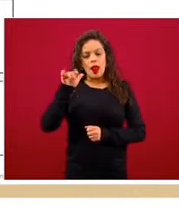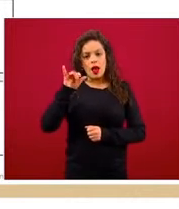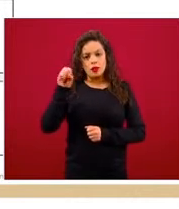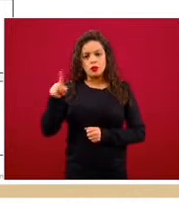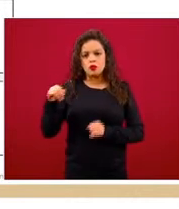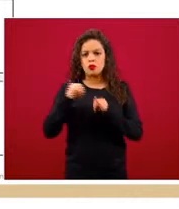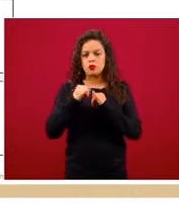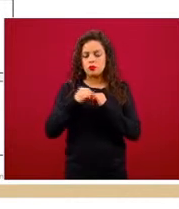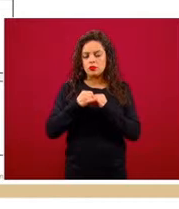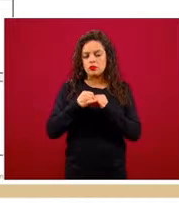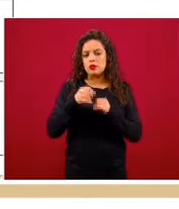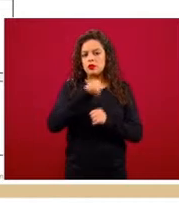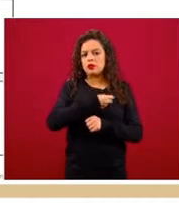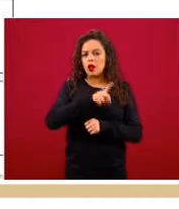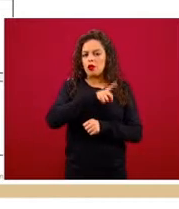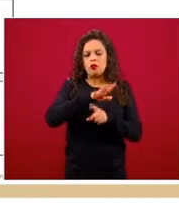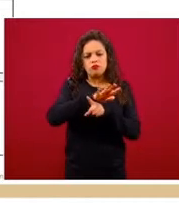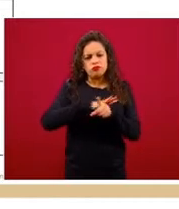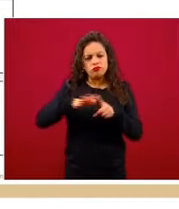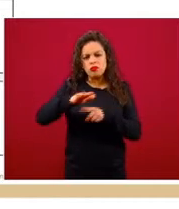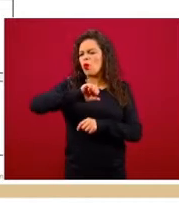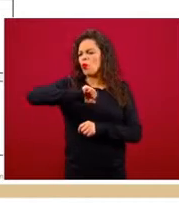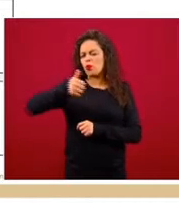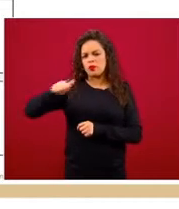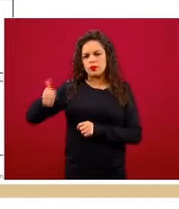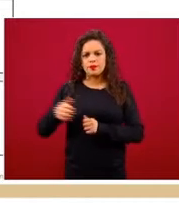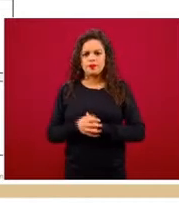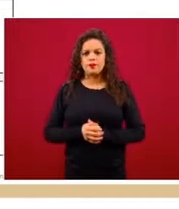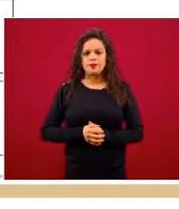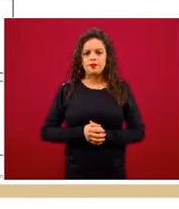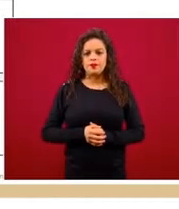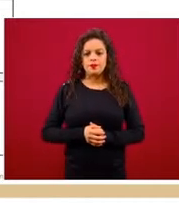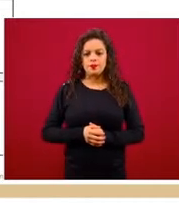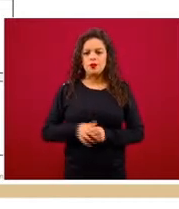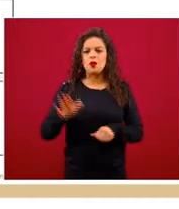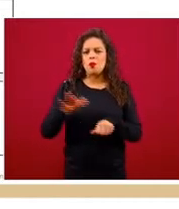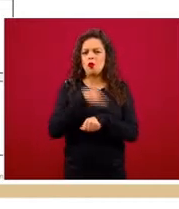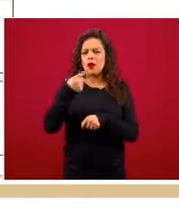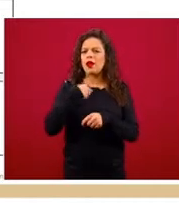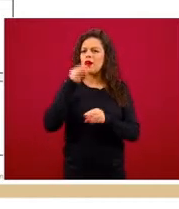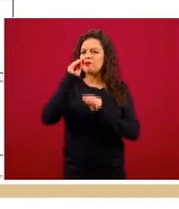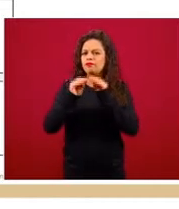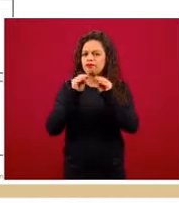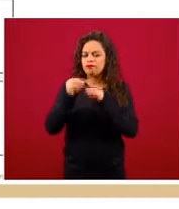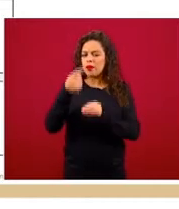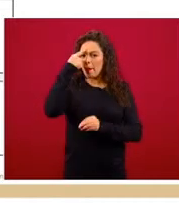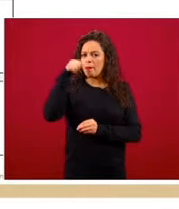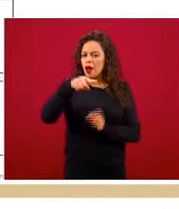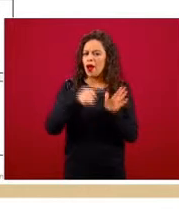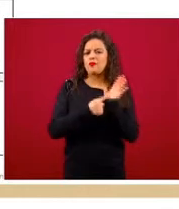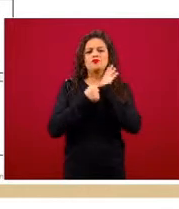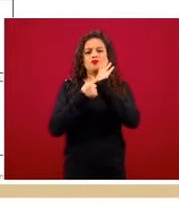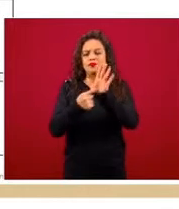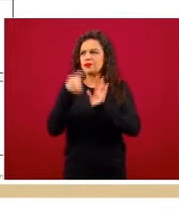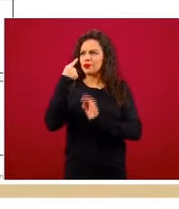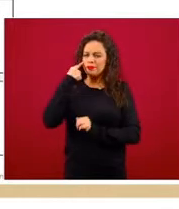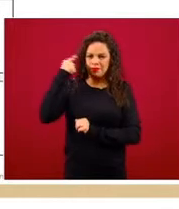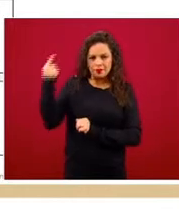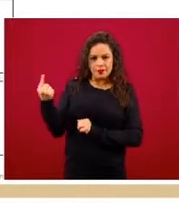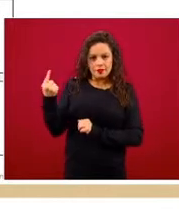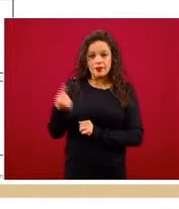colleagues. Why do I show this to you? Because this demonstrates the dynamic of how people